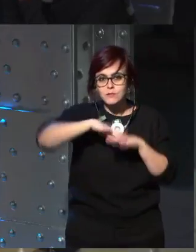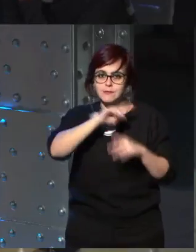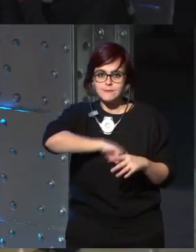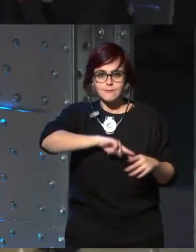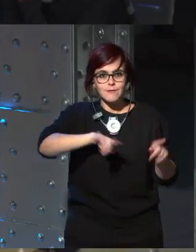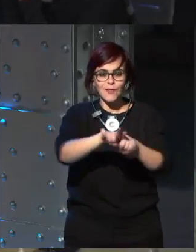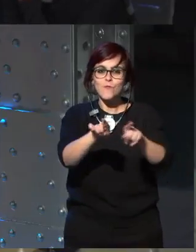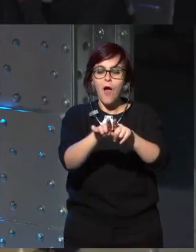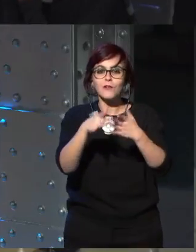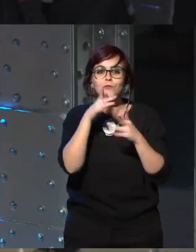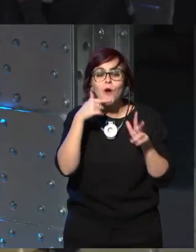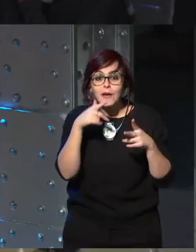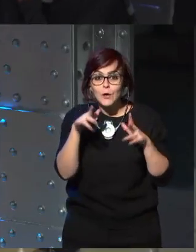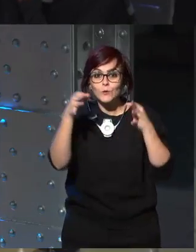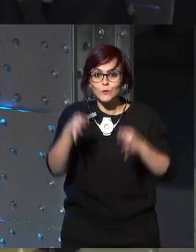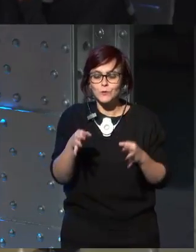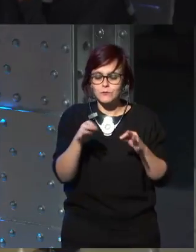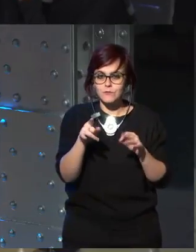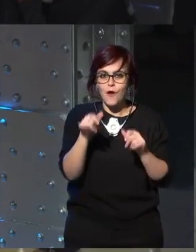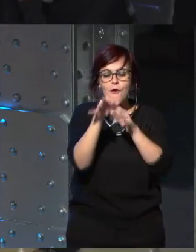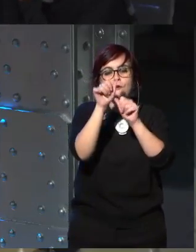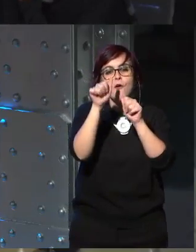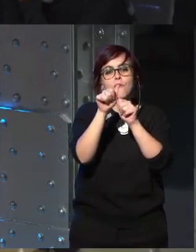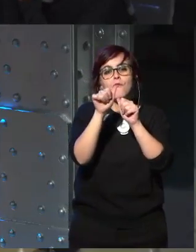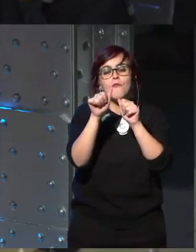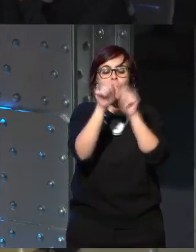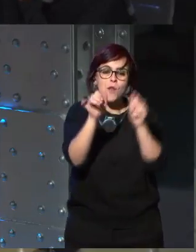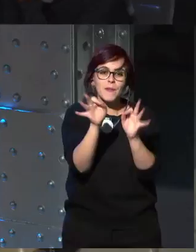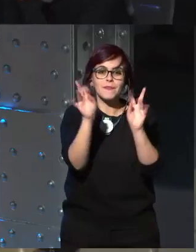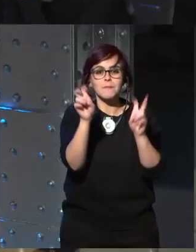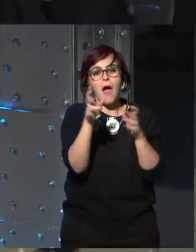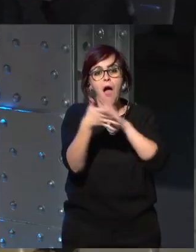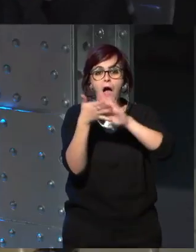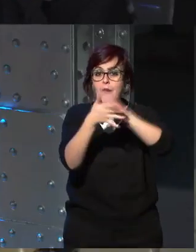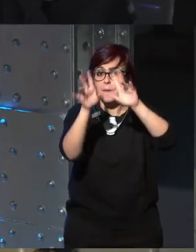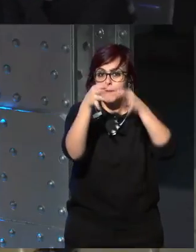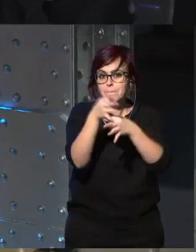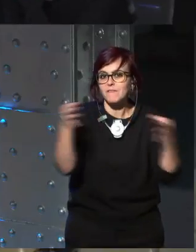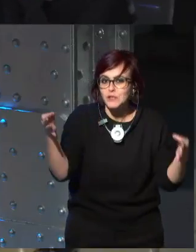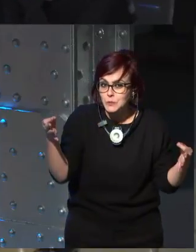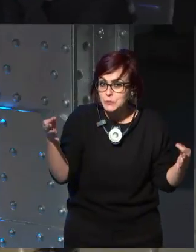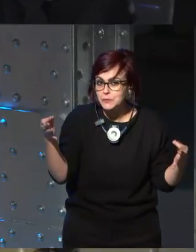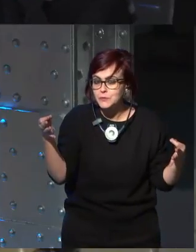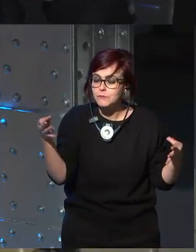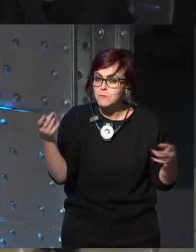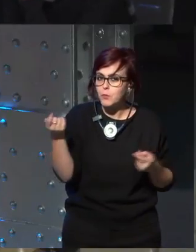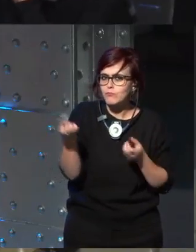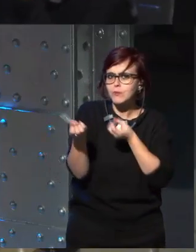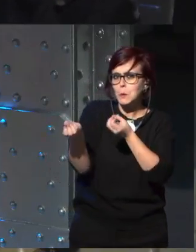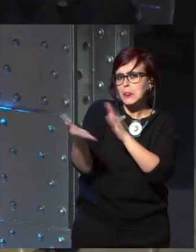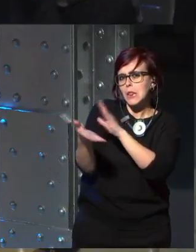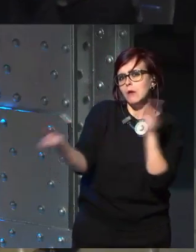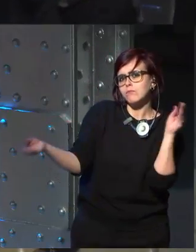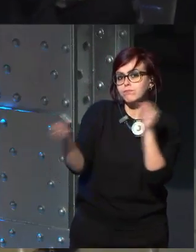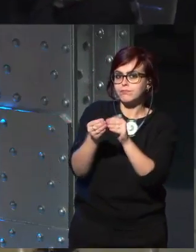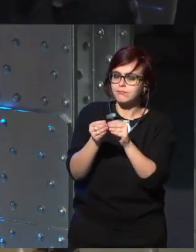that I have, at least, and also when I read The Sound of Perfection. That's the type of thing what you've been talking about.